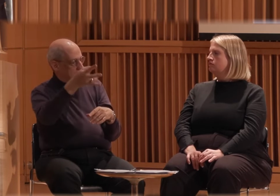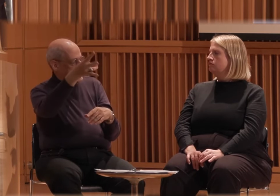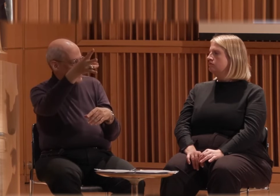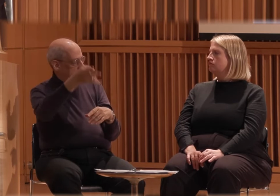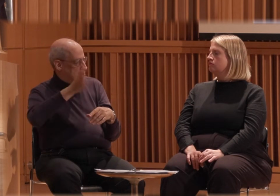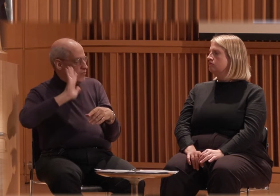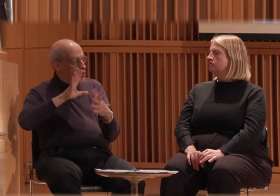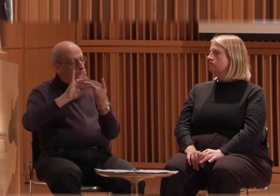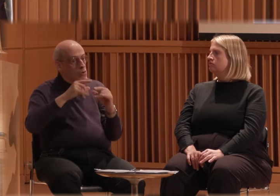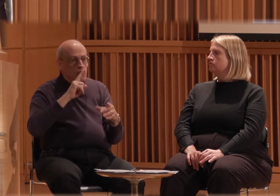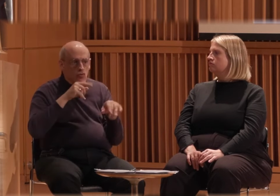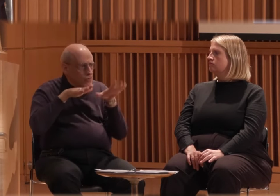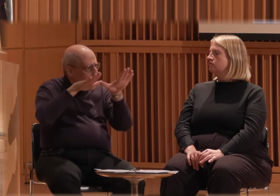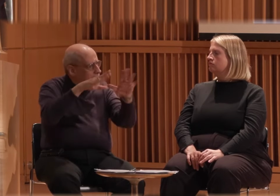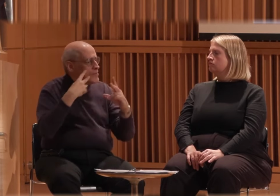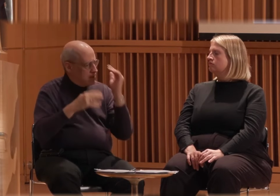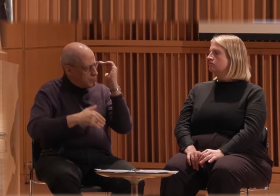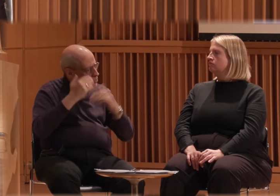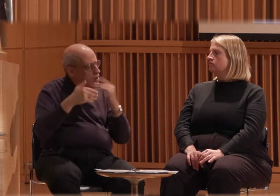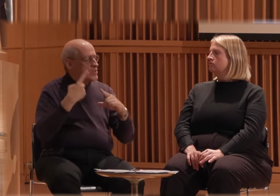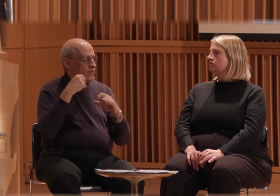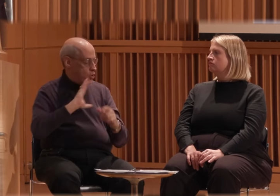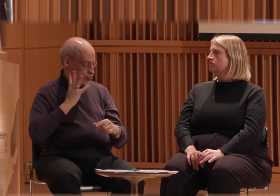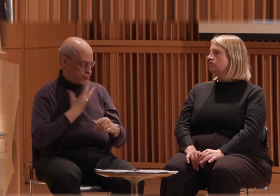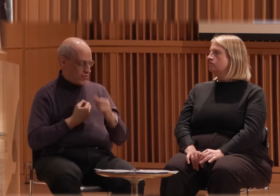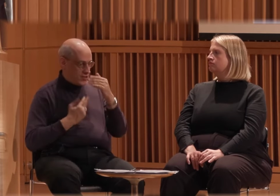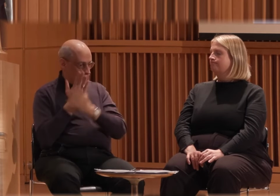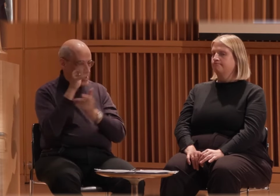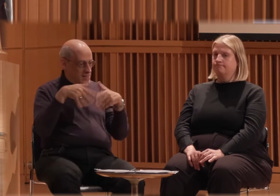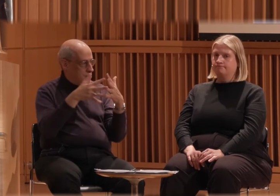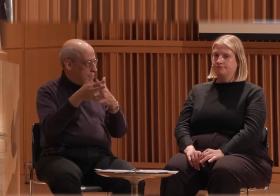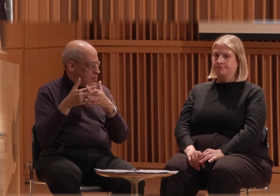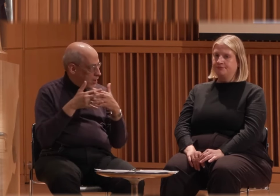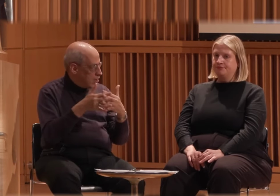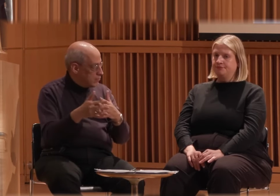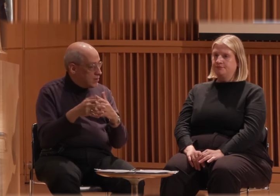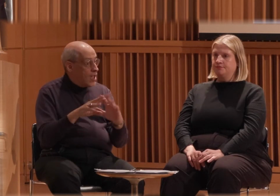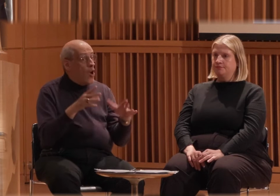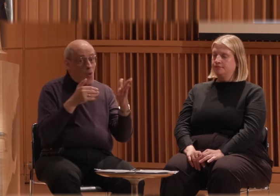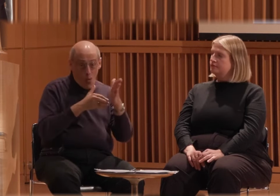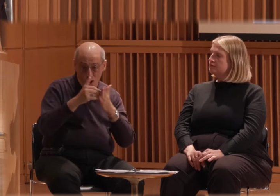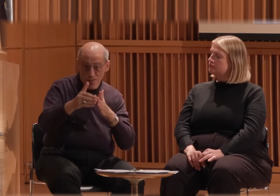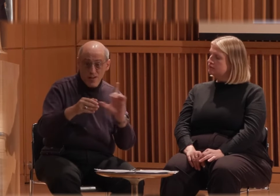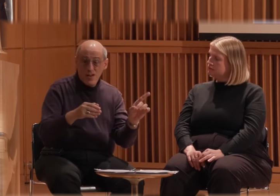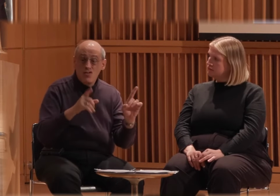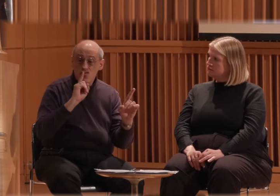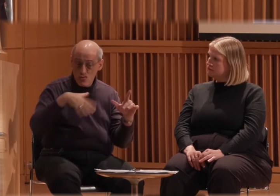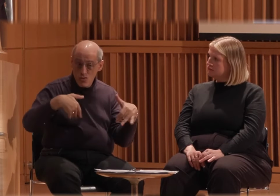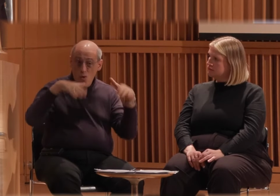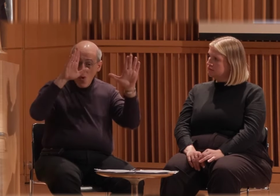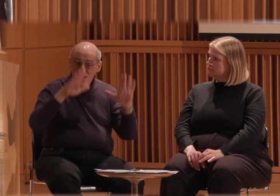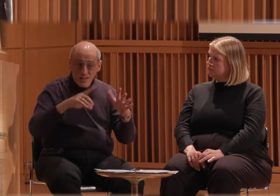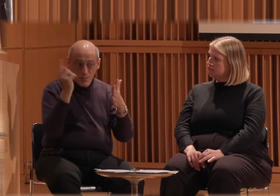how awesome the progress was on trans rights in this country. And in many ways, it is on a number